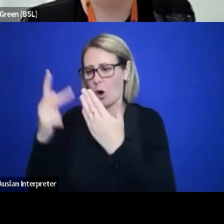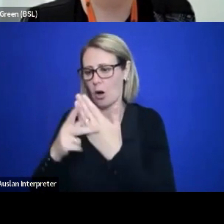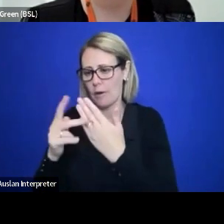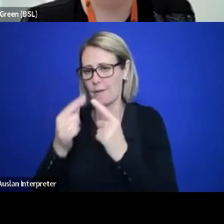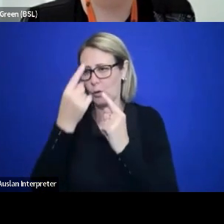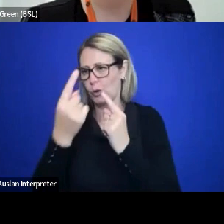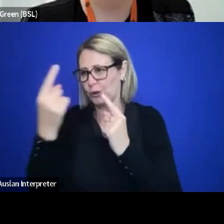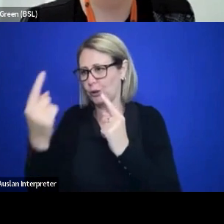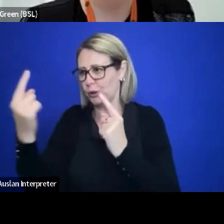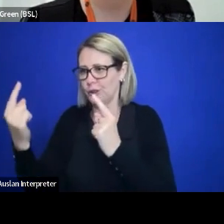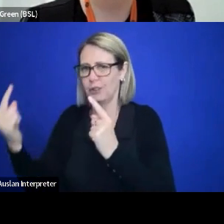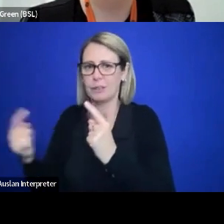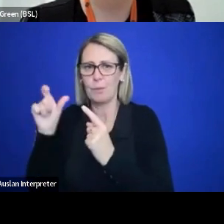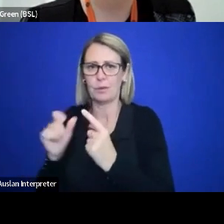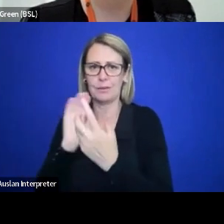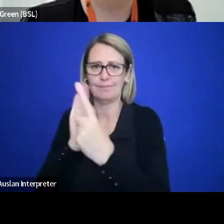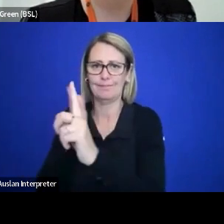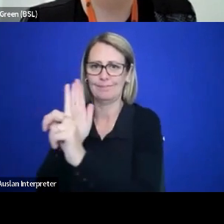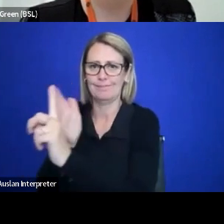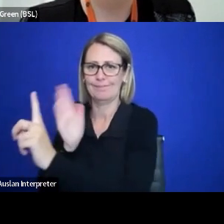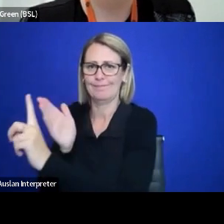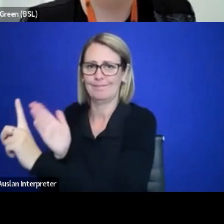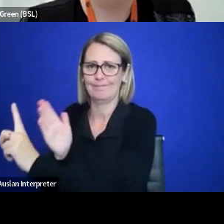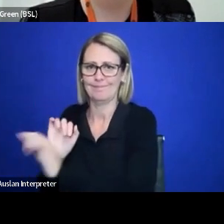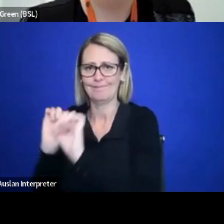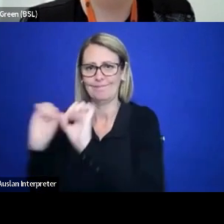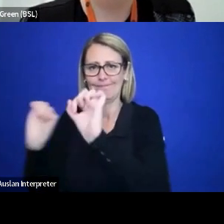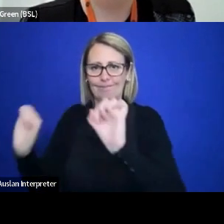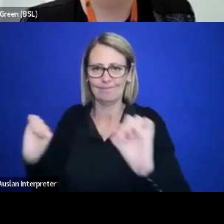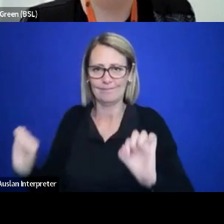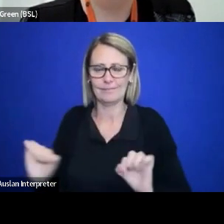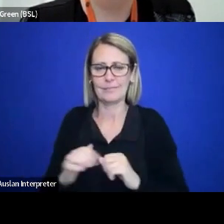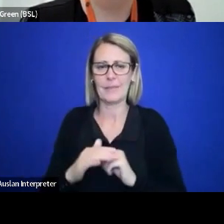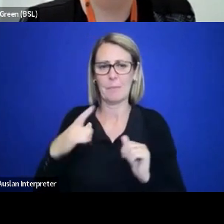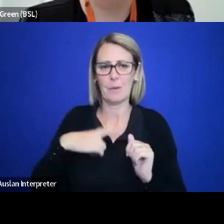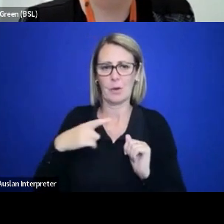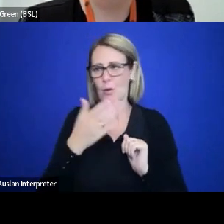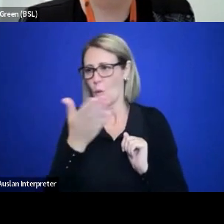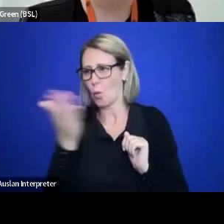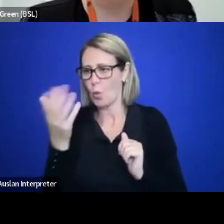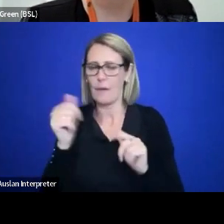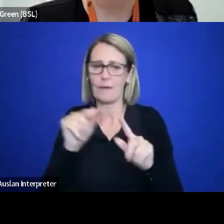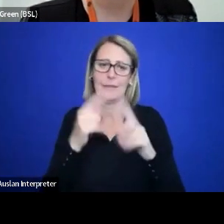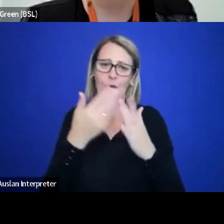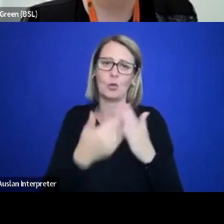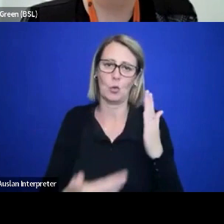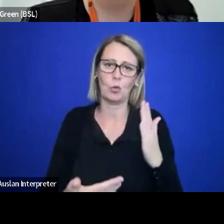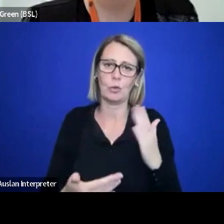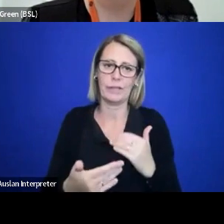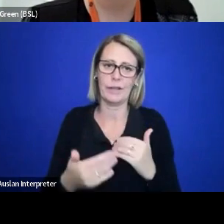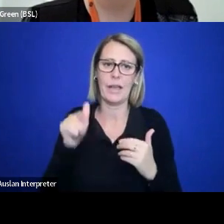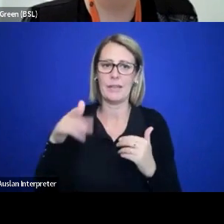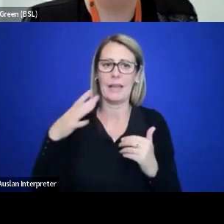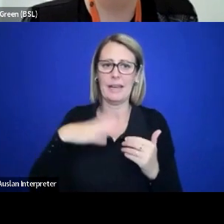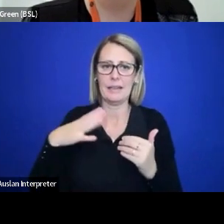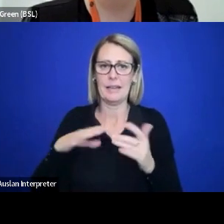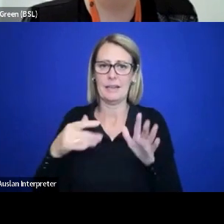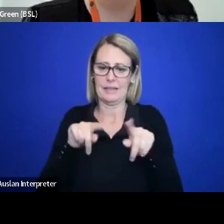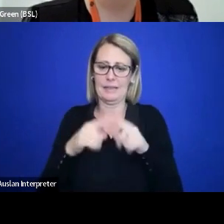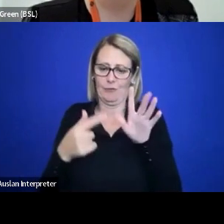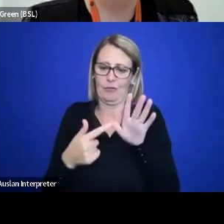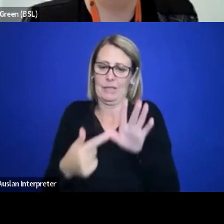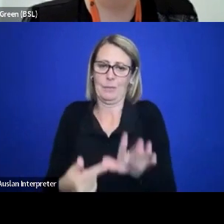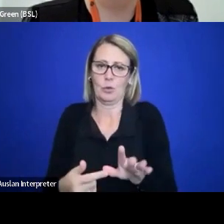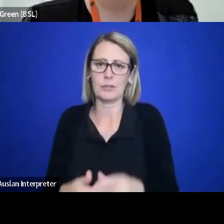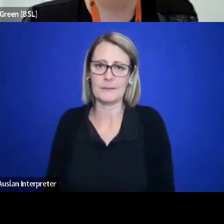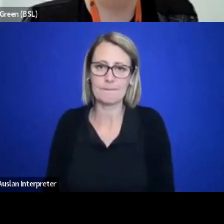special participant that comes in, because they've all got different stories and they require a different response.